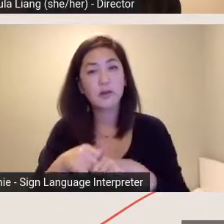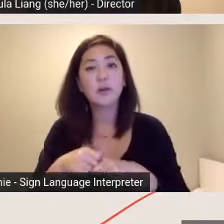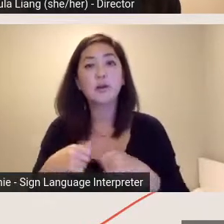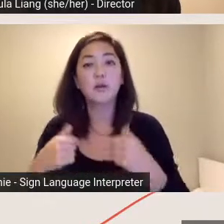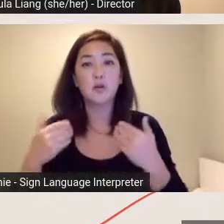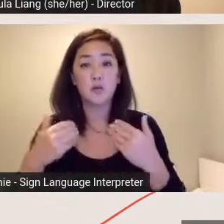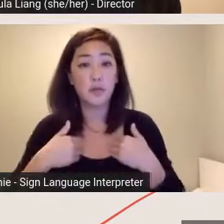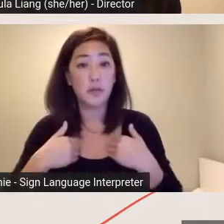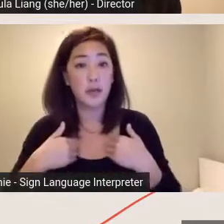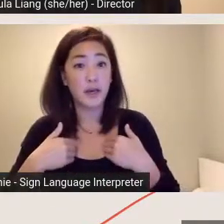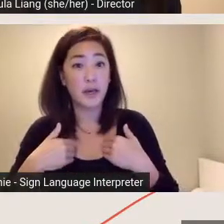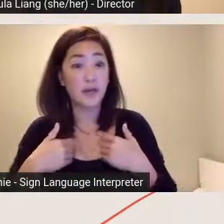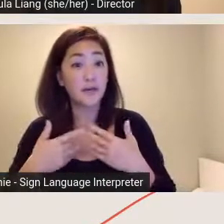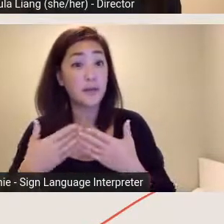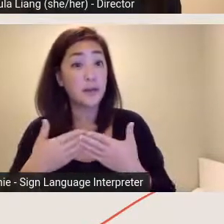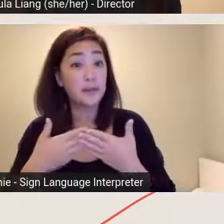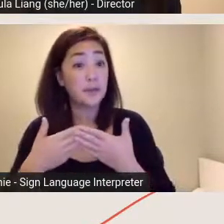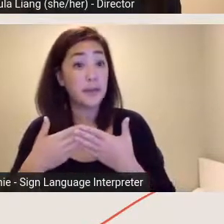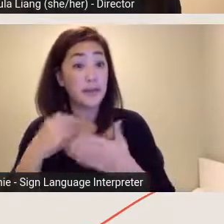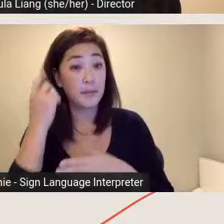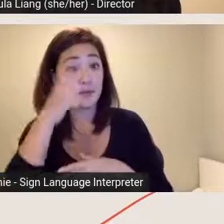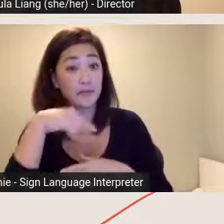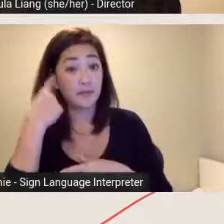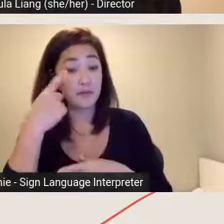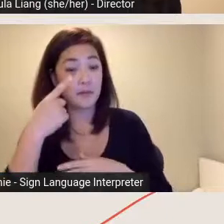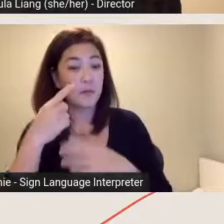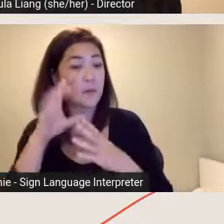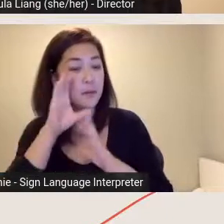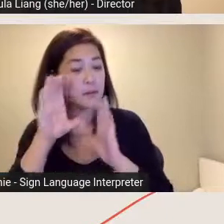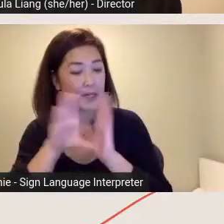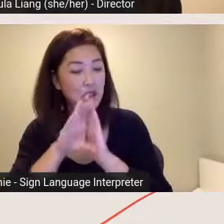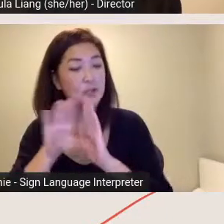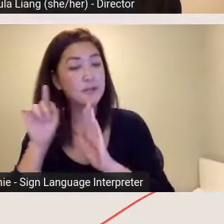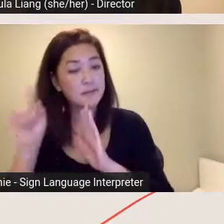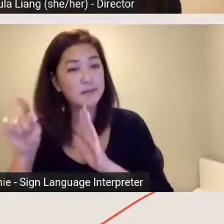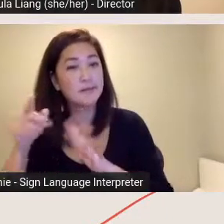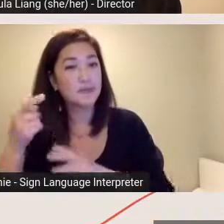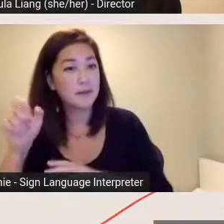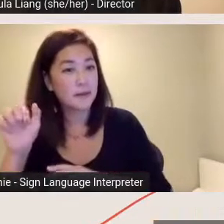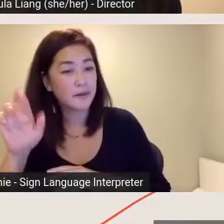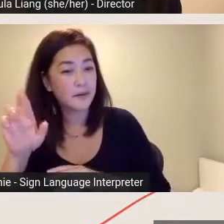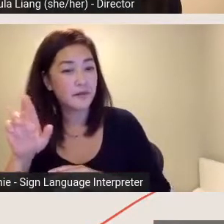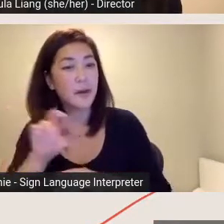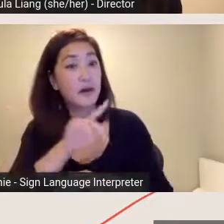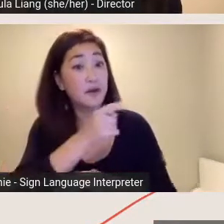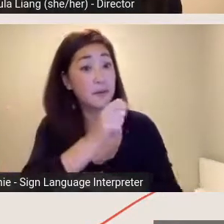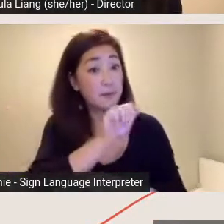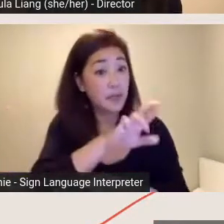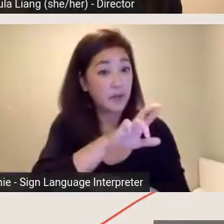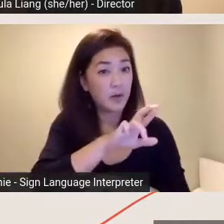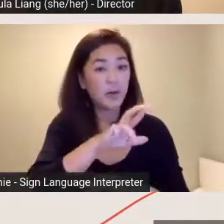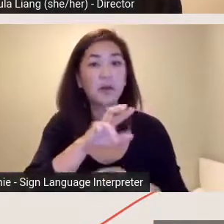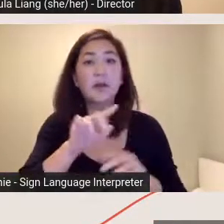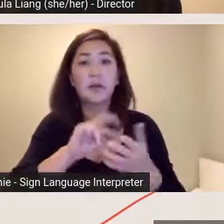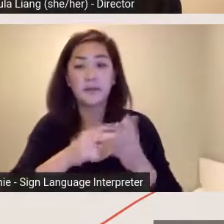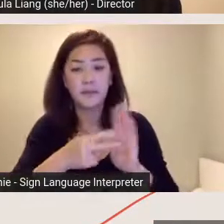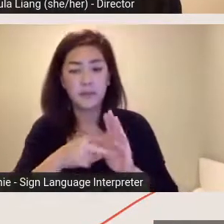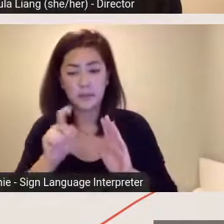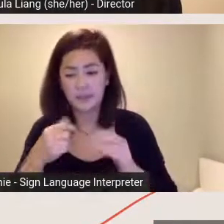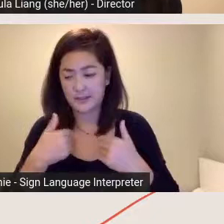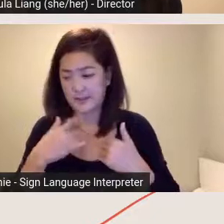photos of Peter, then we got to have something similar for Akai, or something that does the same